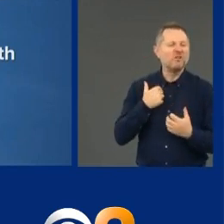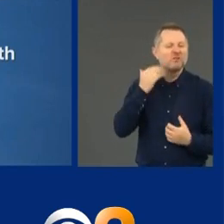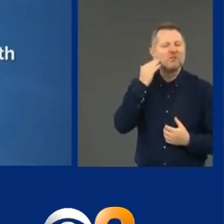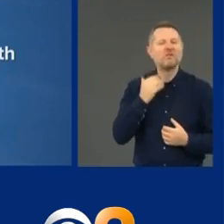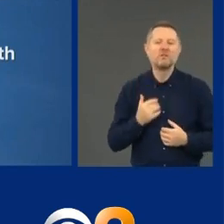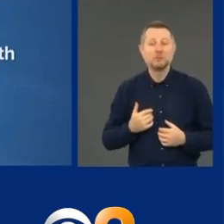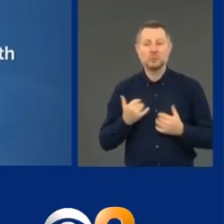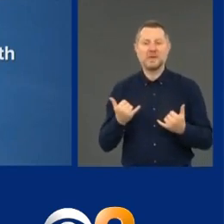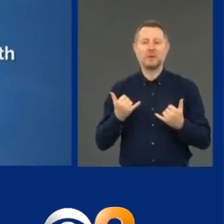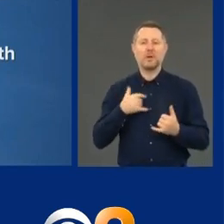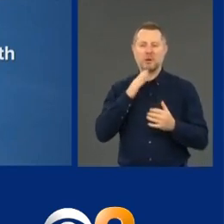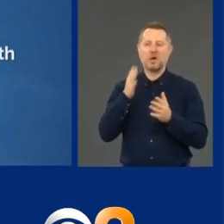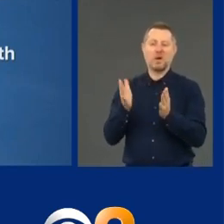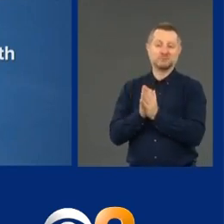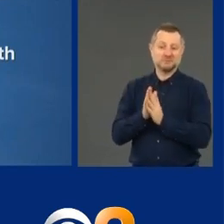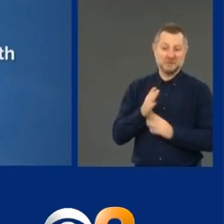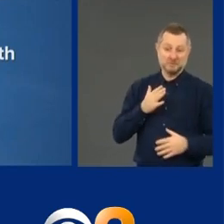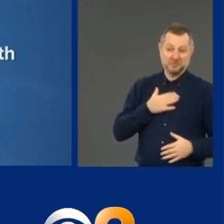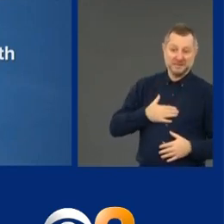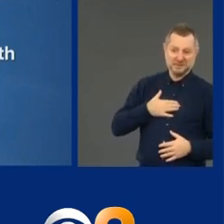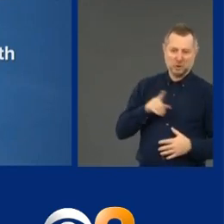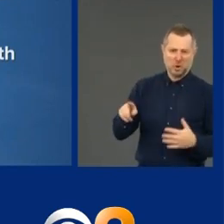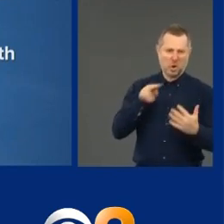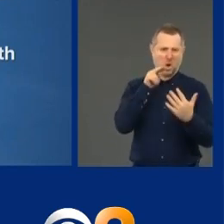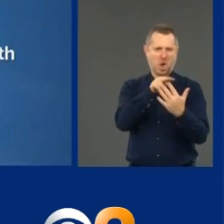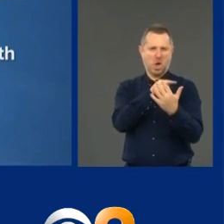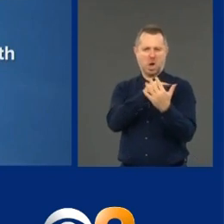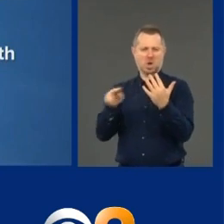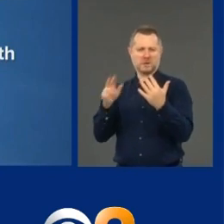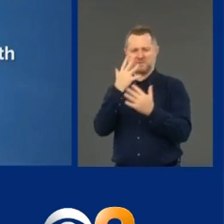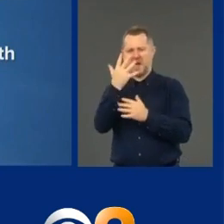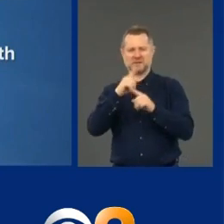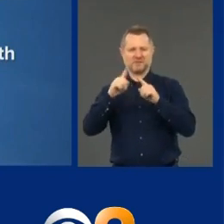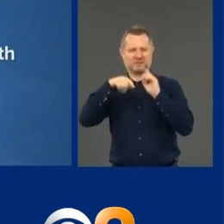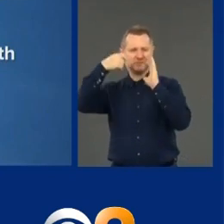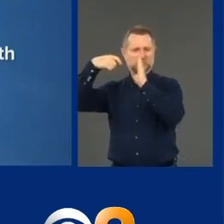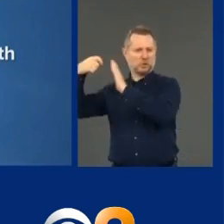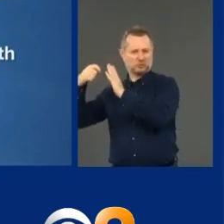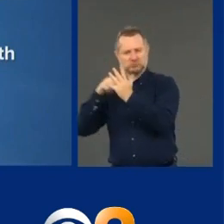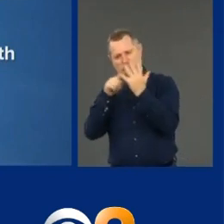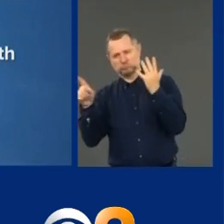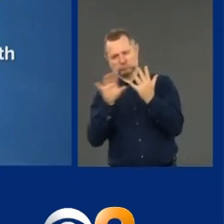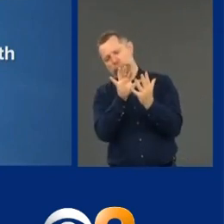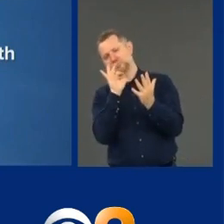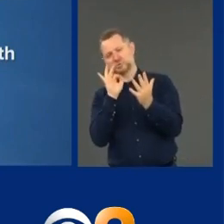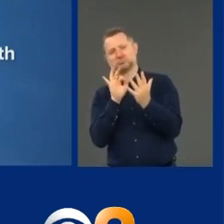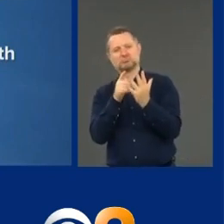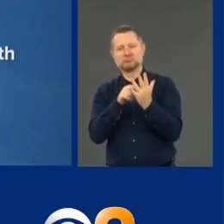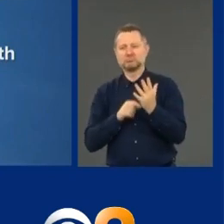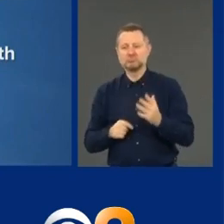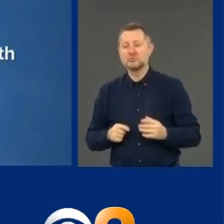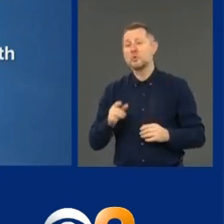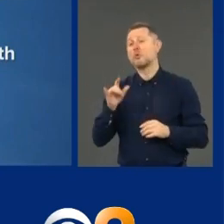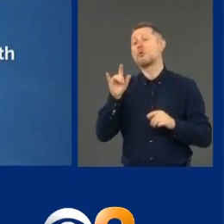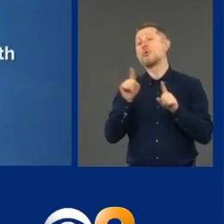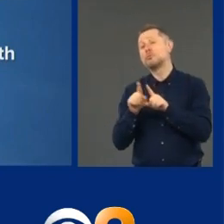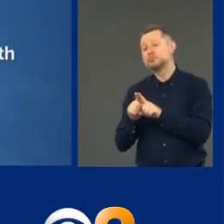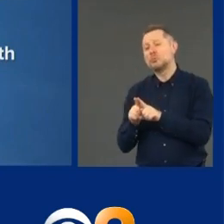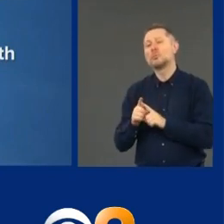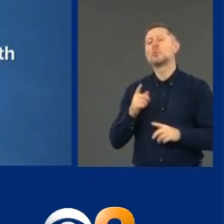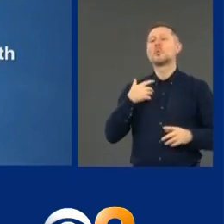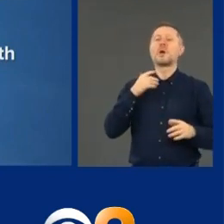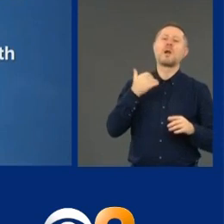her to go look and vote and let us know what she likes best of the 5. We are also posting some honorable